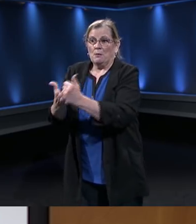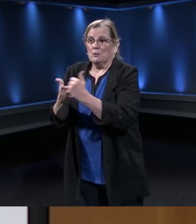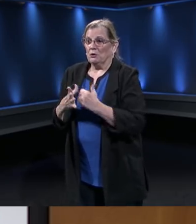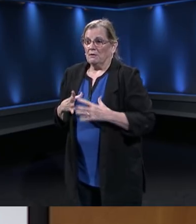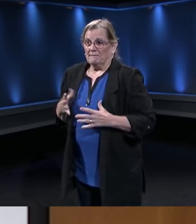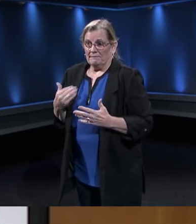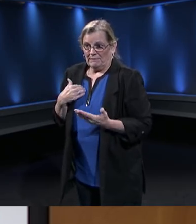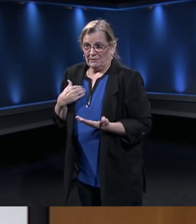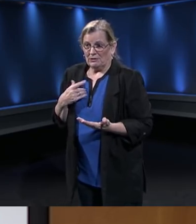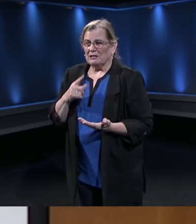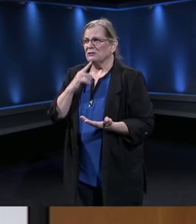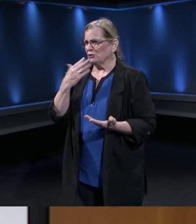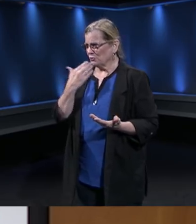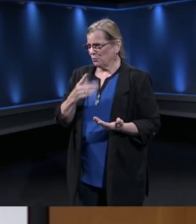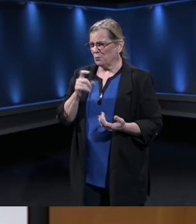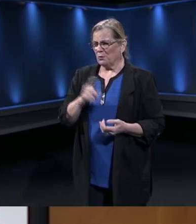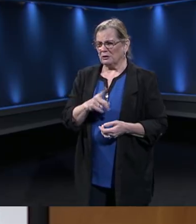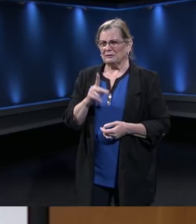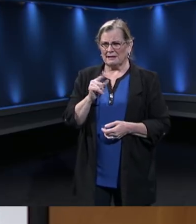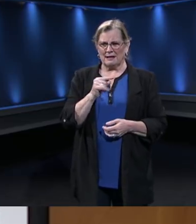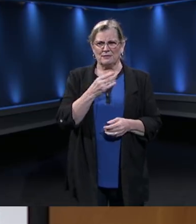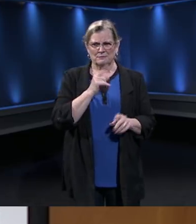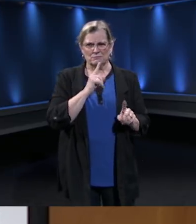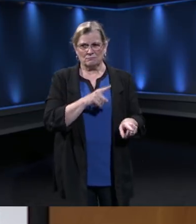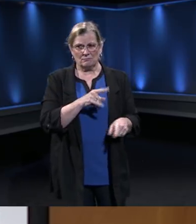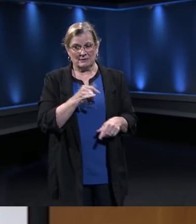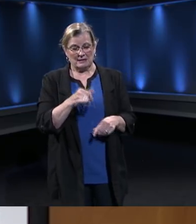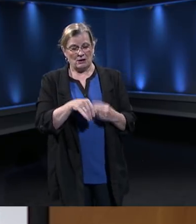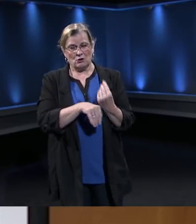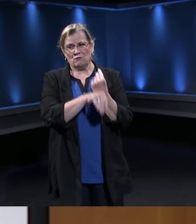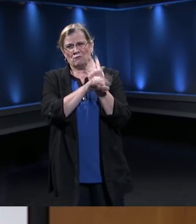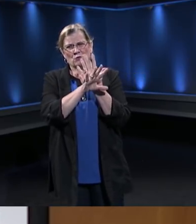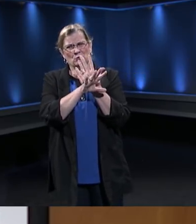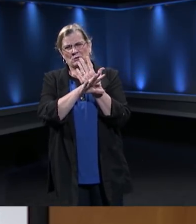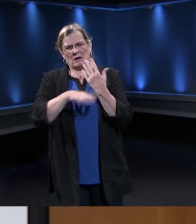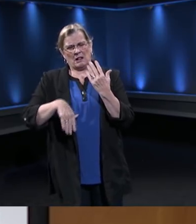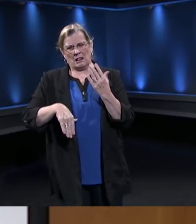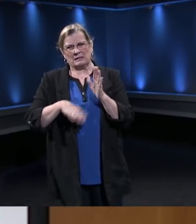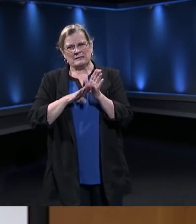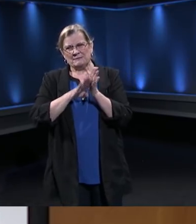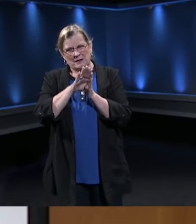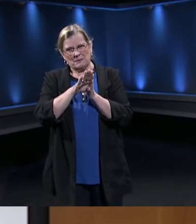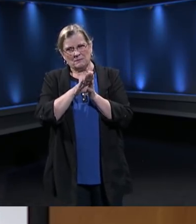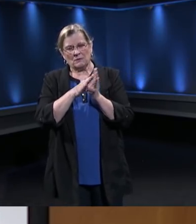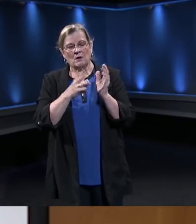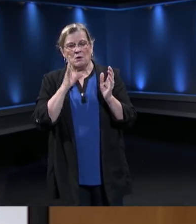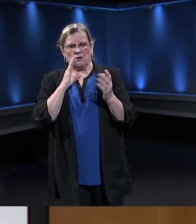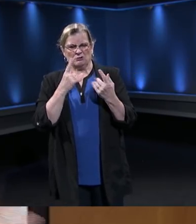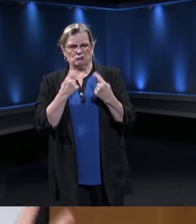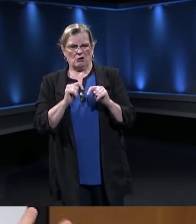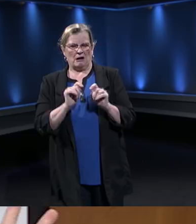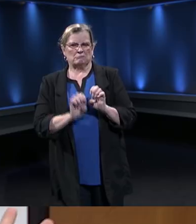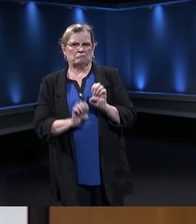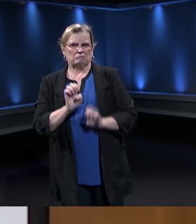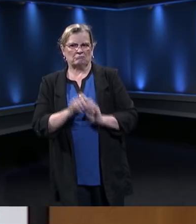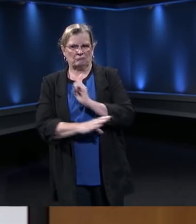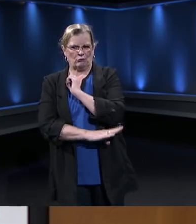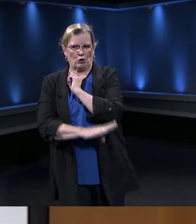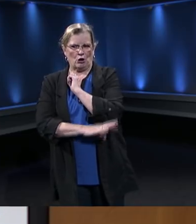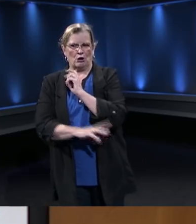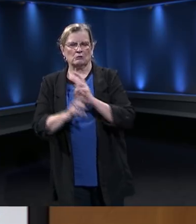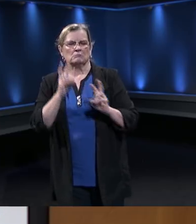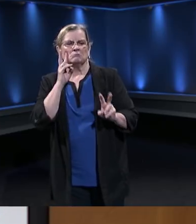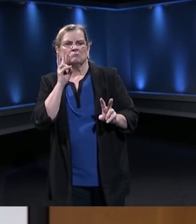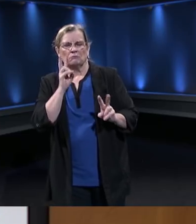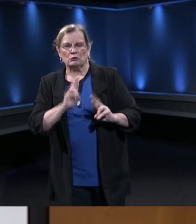So the virtual training for that has not been fully developed, but will be by the fall, later in the fall. That comes from the